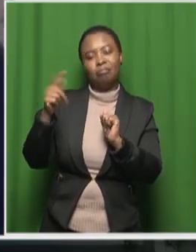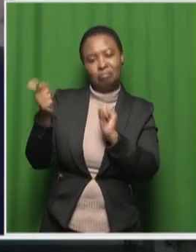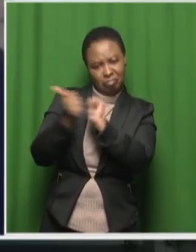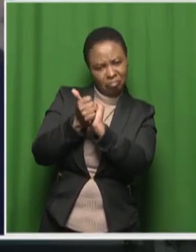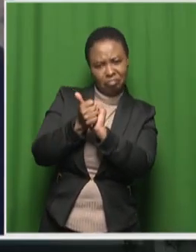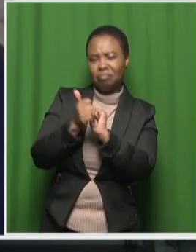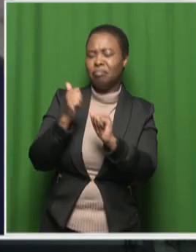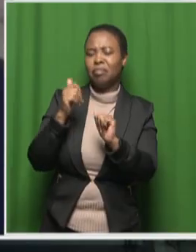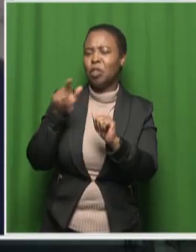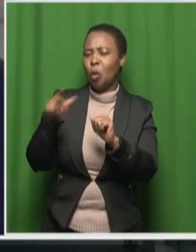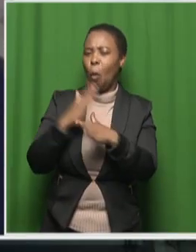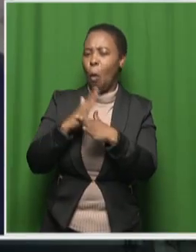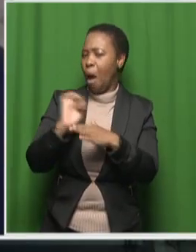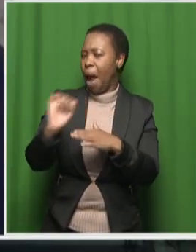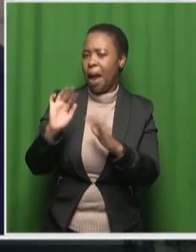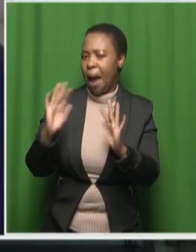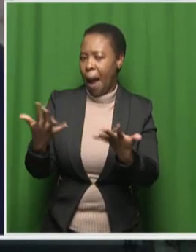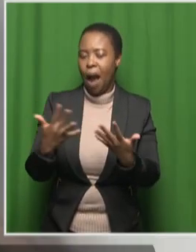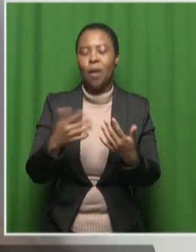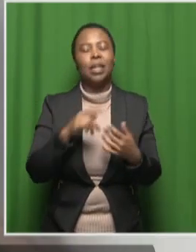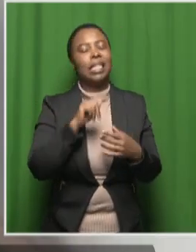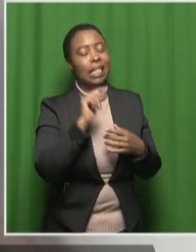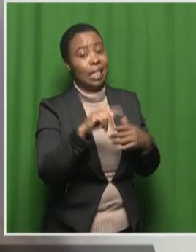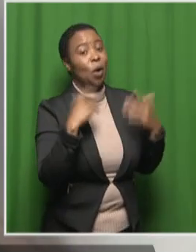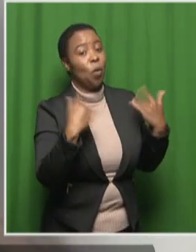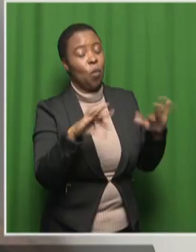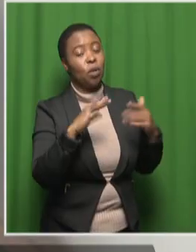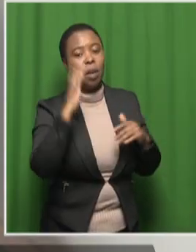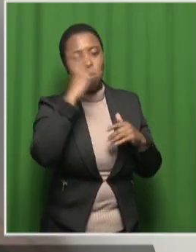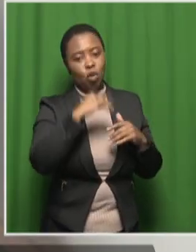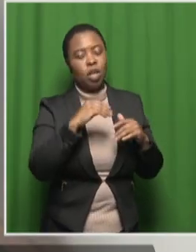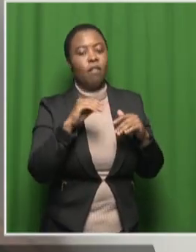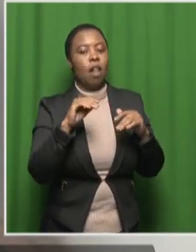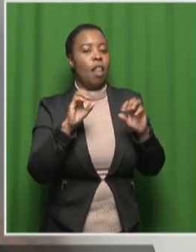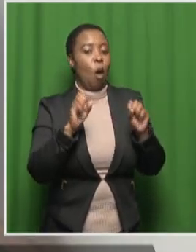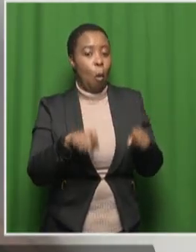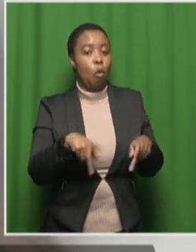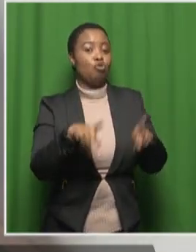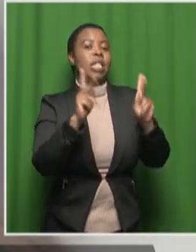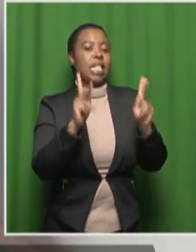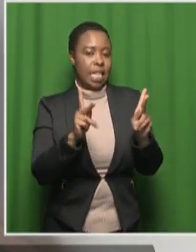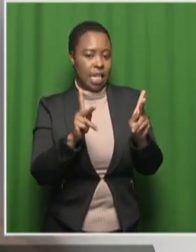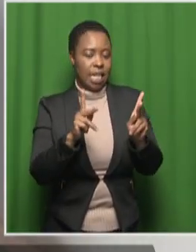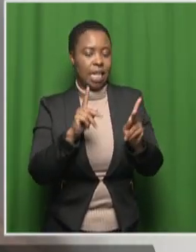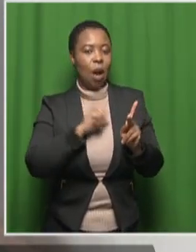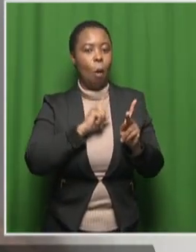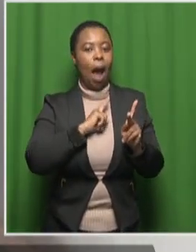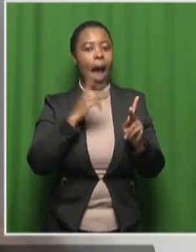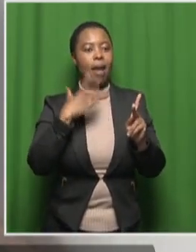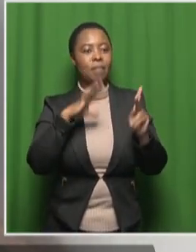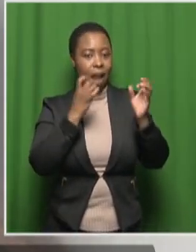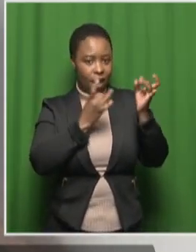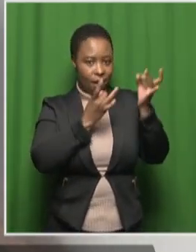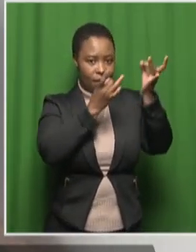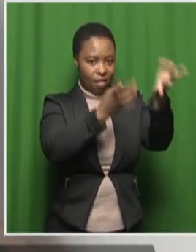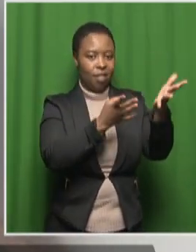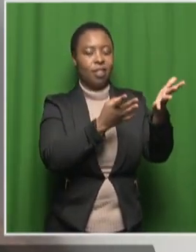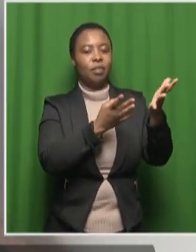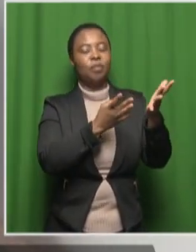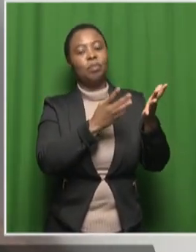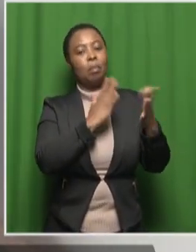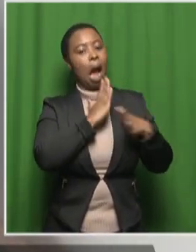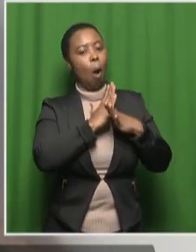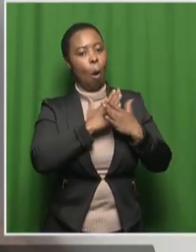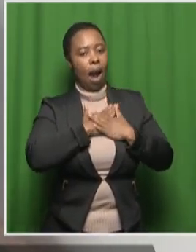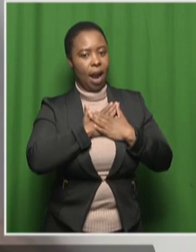am amazing. I think this has been a great opportunity because I get to communicate what I want to communicate with my work, which is